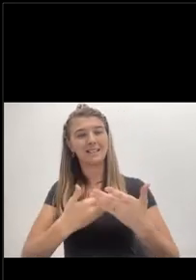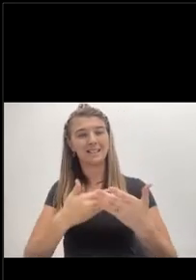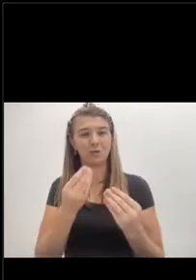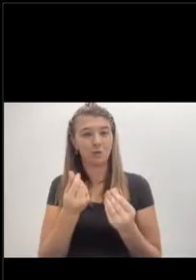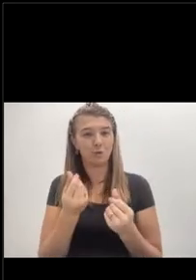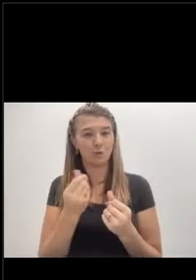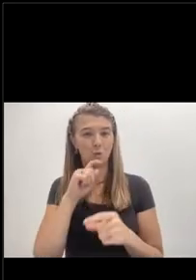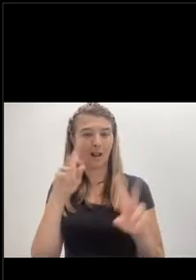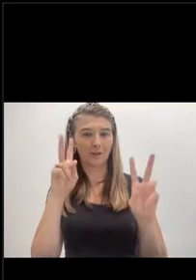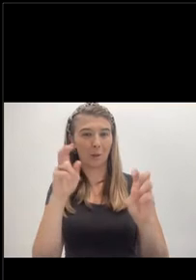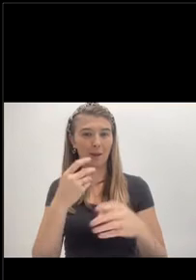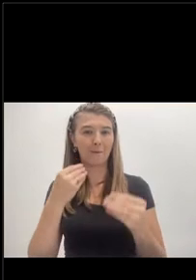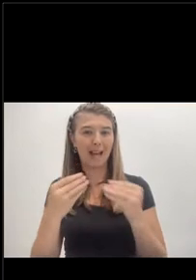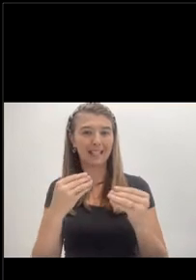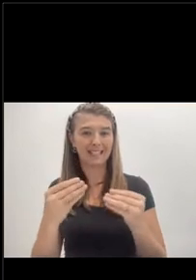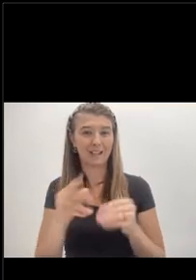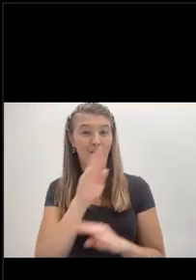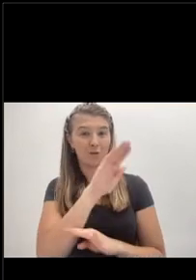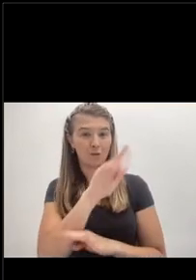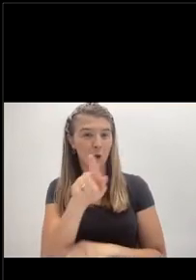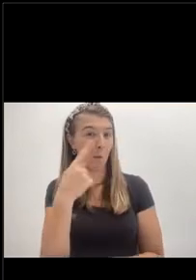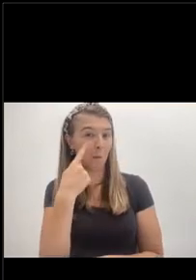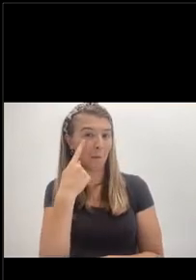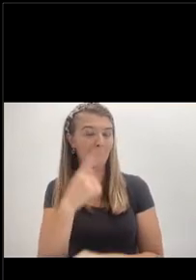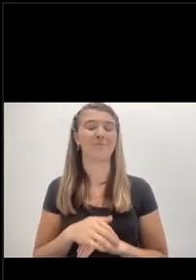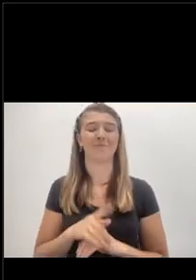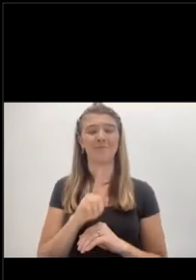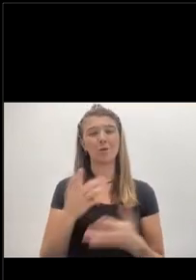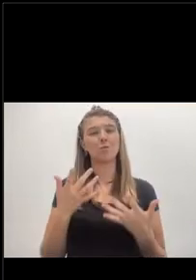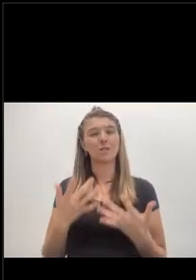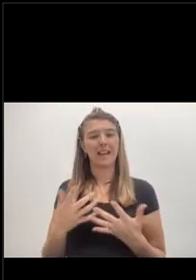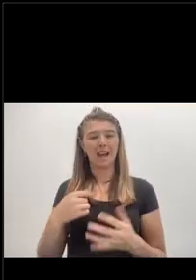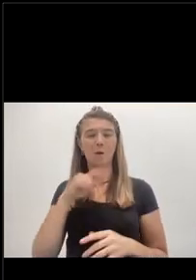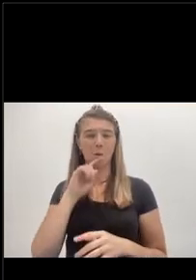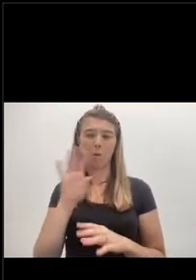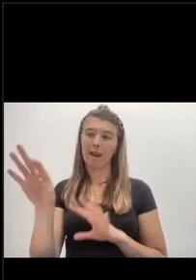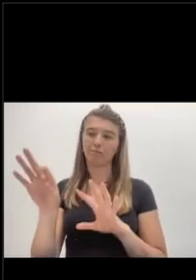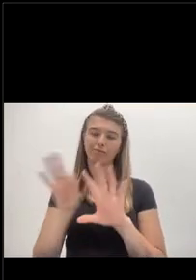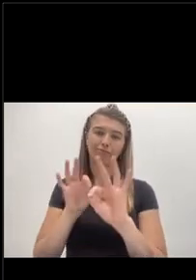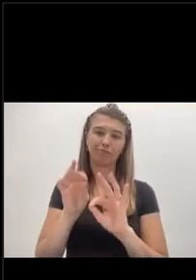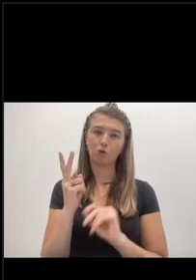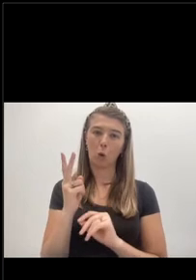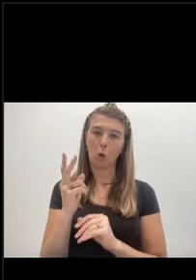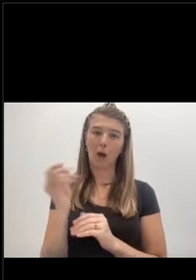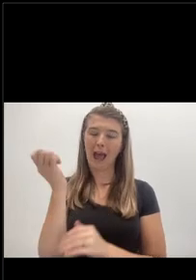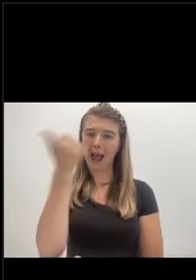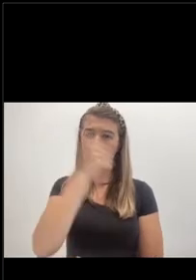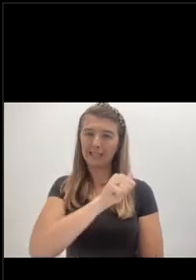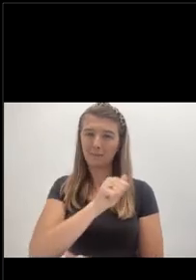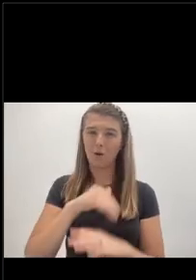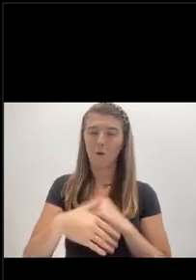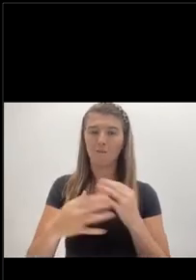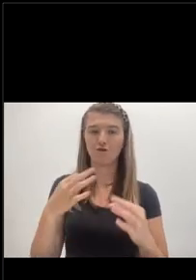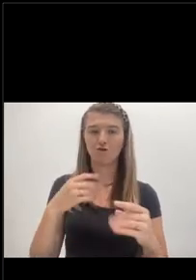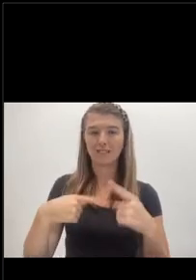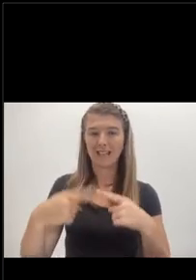those in the future. But today, we're having this webinar to hear from some experts about recycling, bring a bit of nuance to the